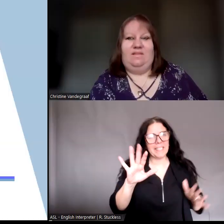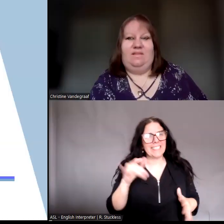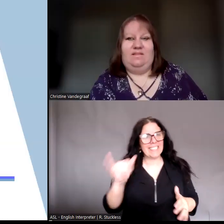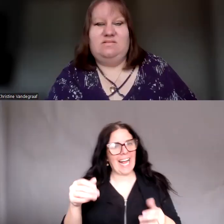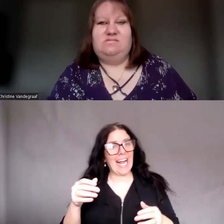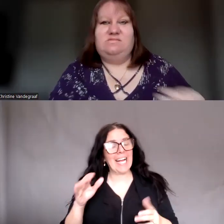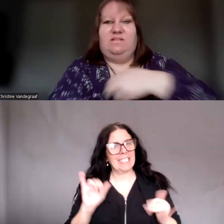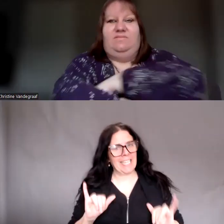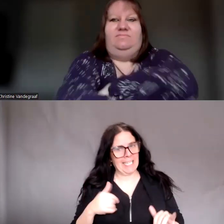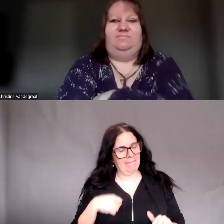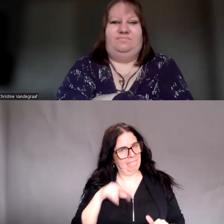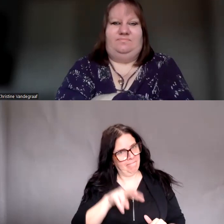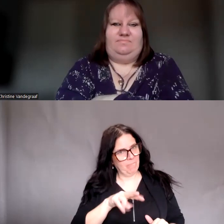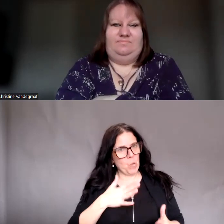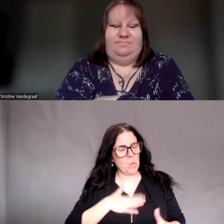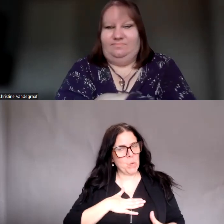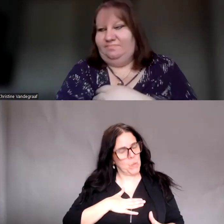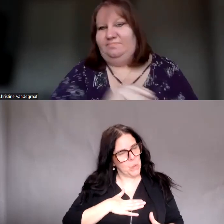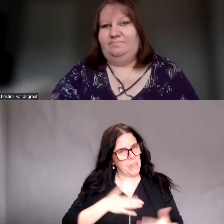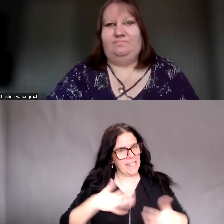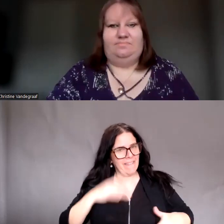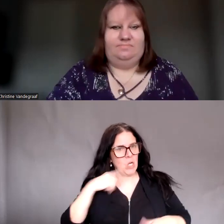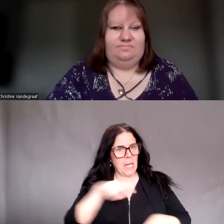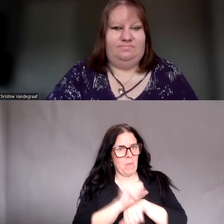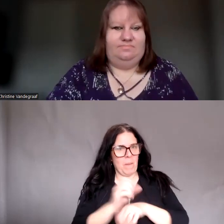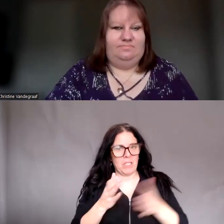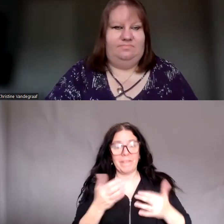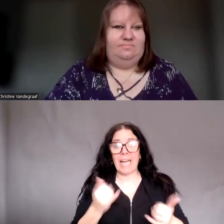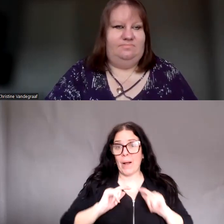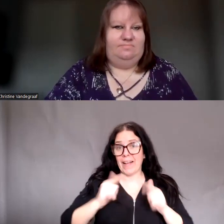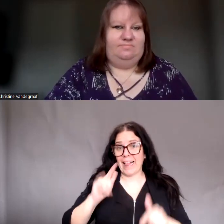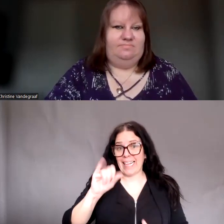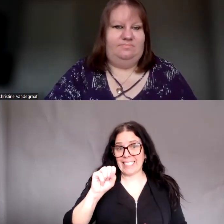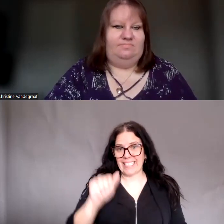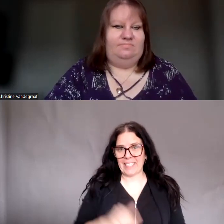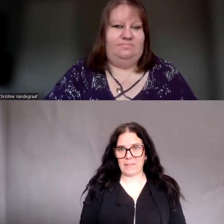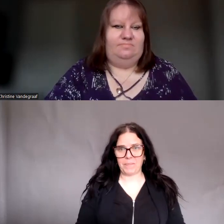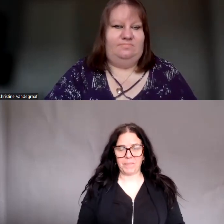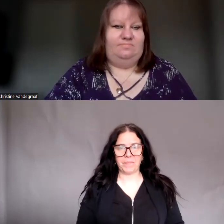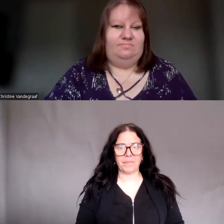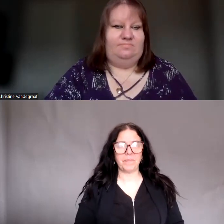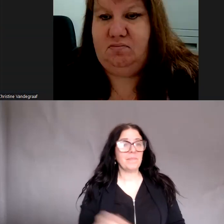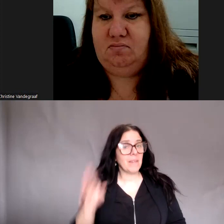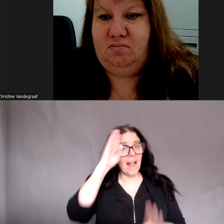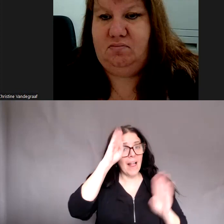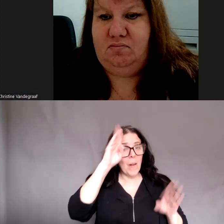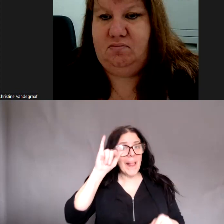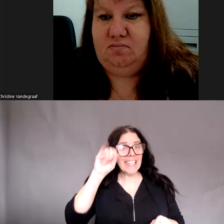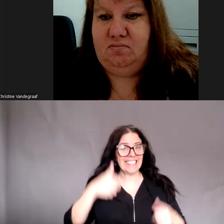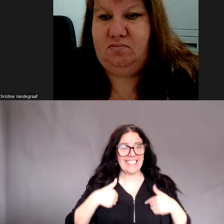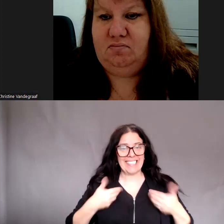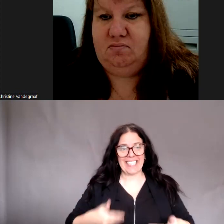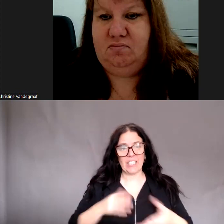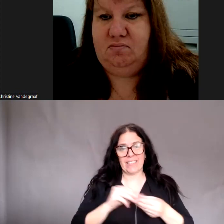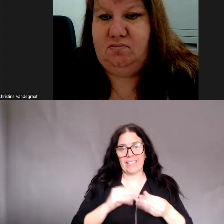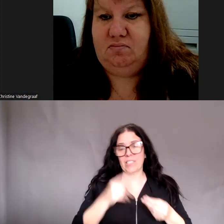empathy towards them now. So Lisa, I'm going to pass it over to you. Hello, folks. That's me. Jane, you